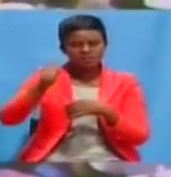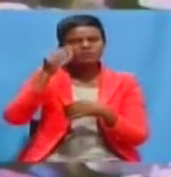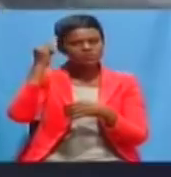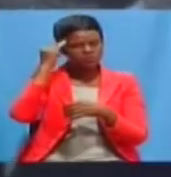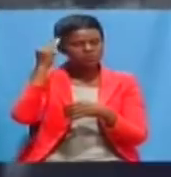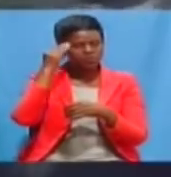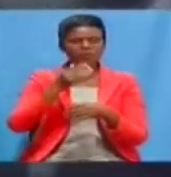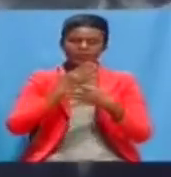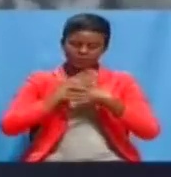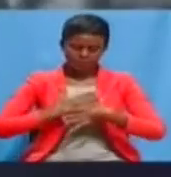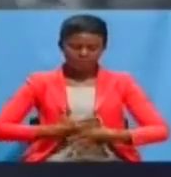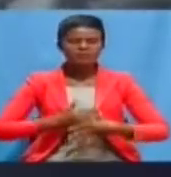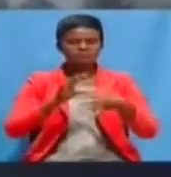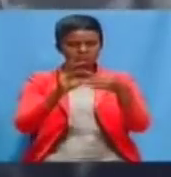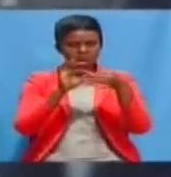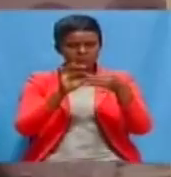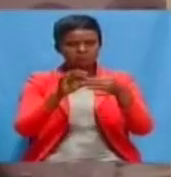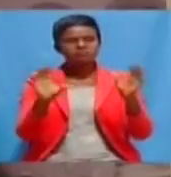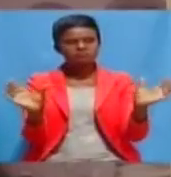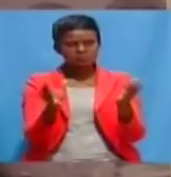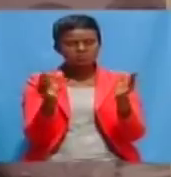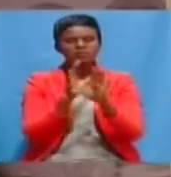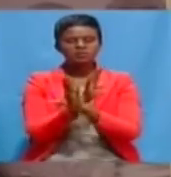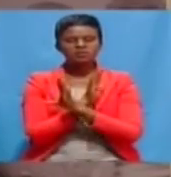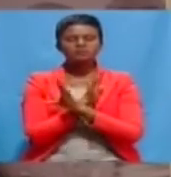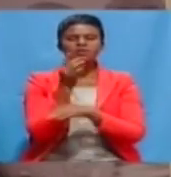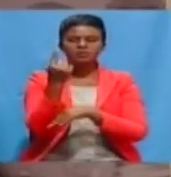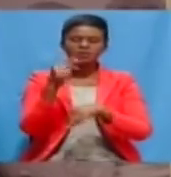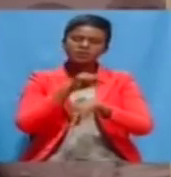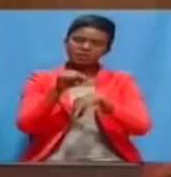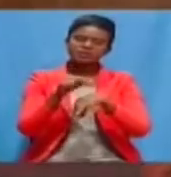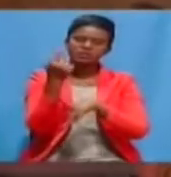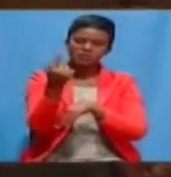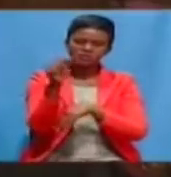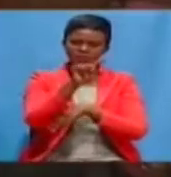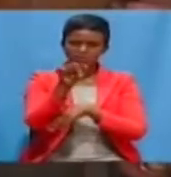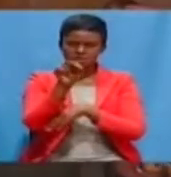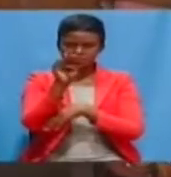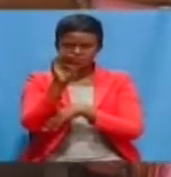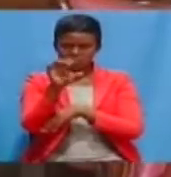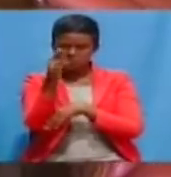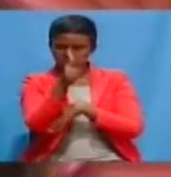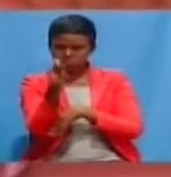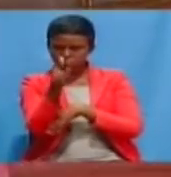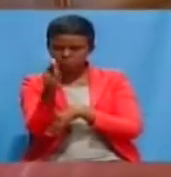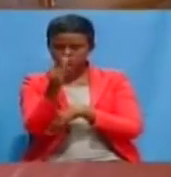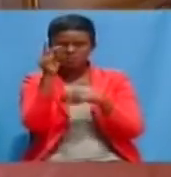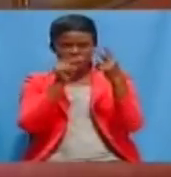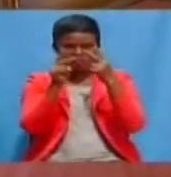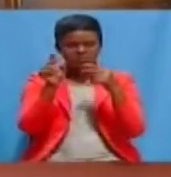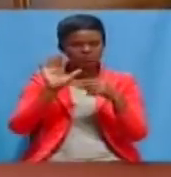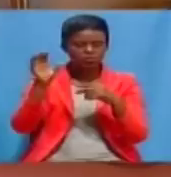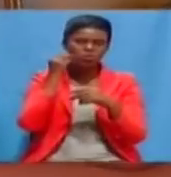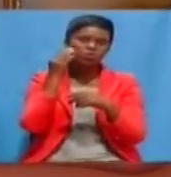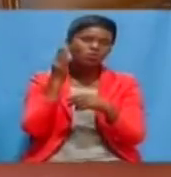to propagate peace and unity by promoting the One Zambia, One Nation motto. A ZNBC news crew today visited Dr. Kaunda at